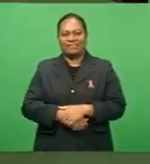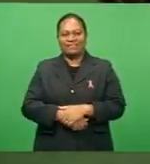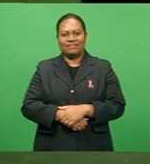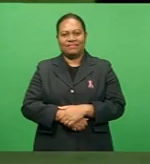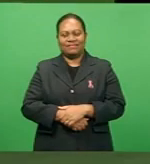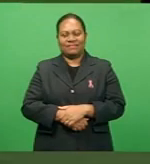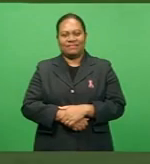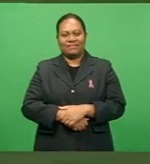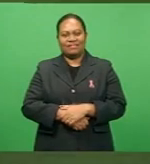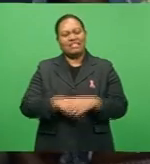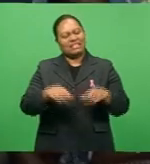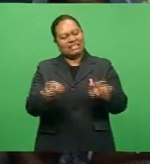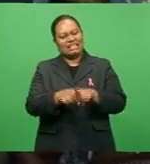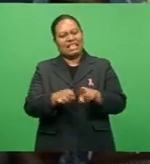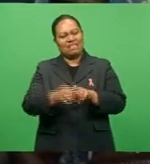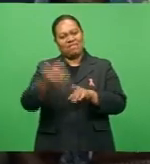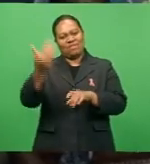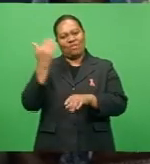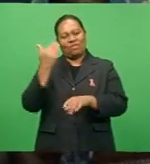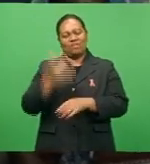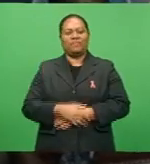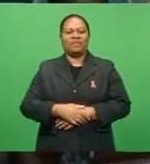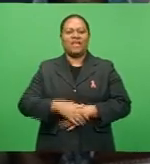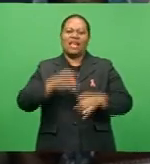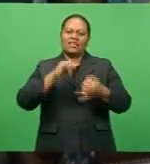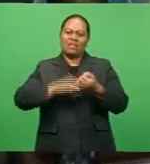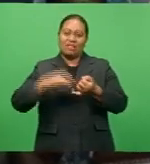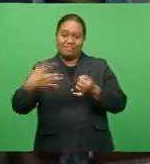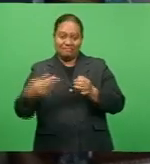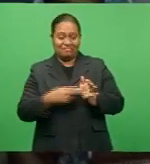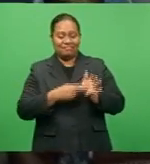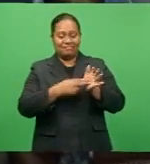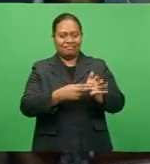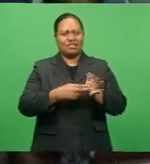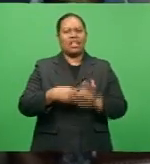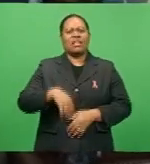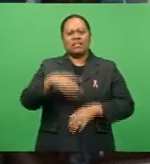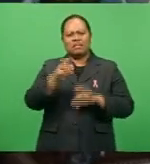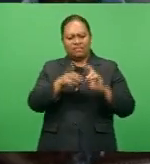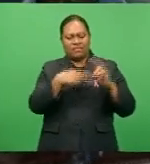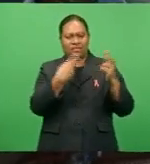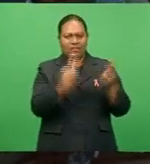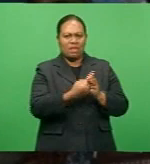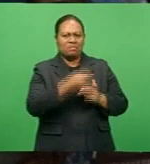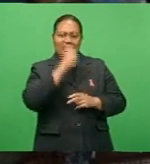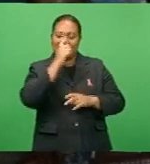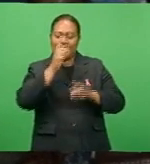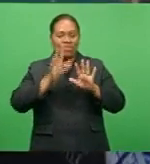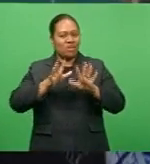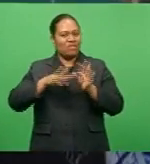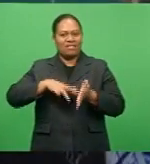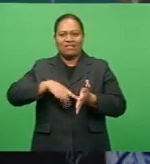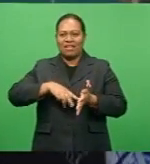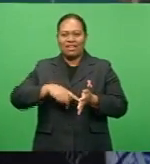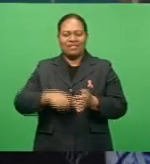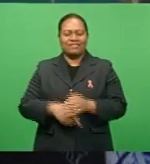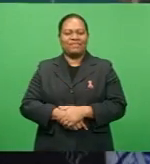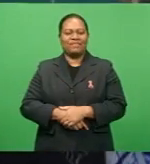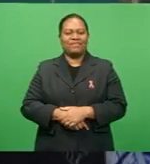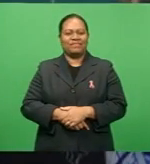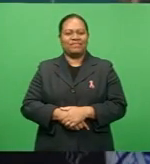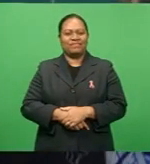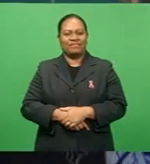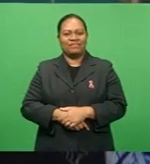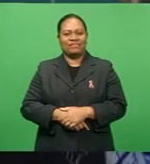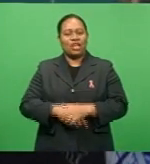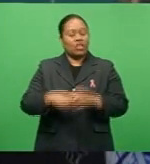any other game. At Saunaka village in Nandi, the Koroisau's can't wait for the final.